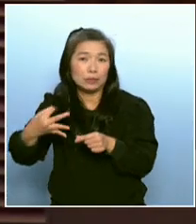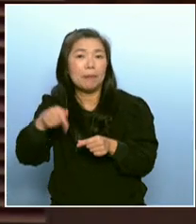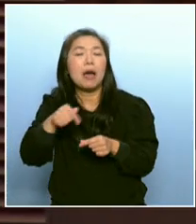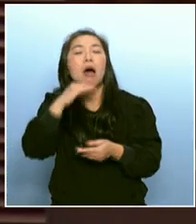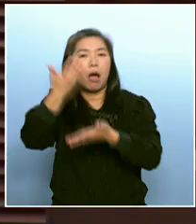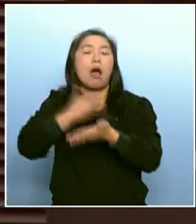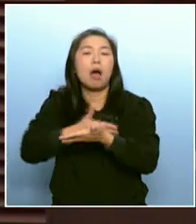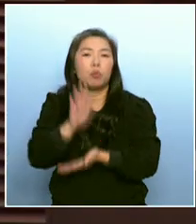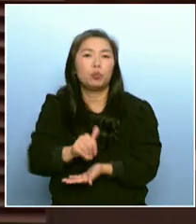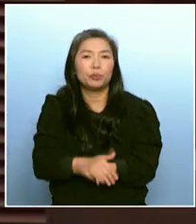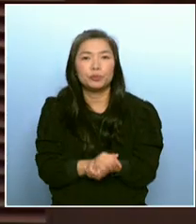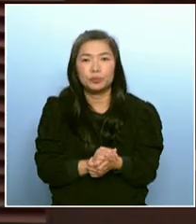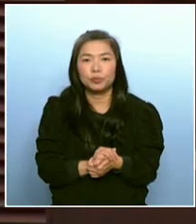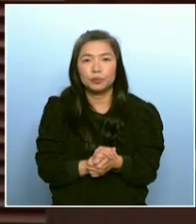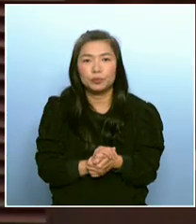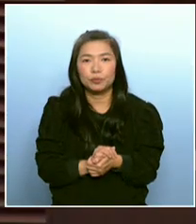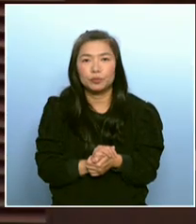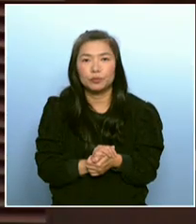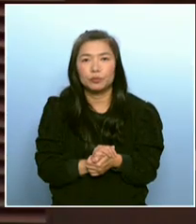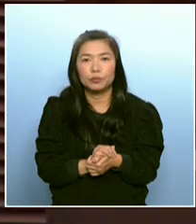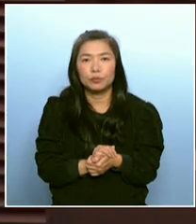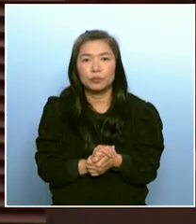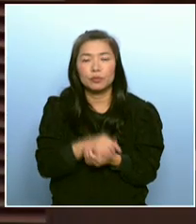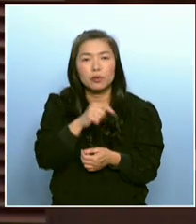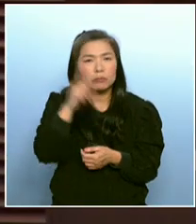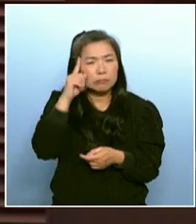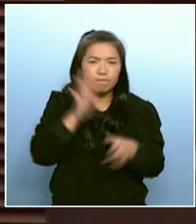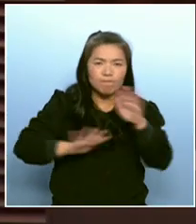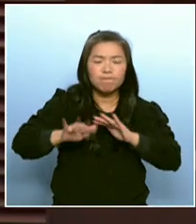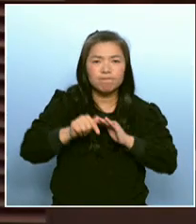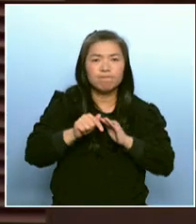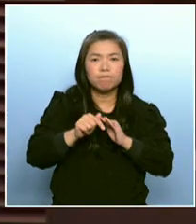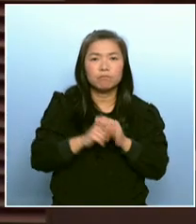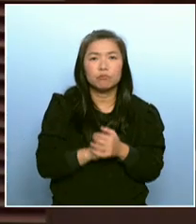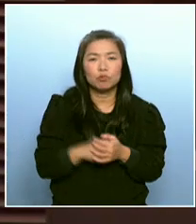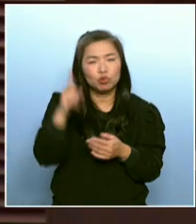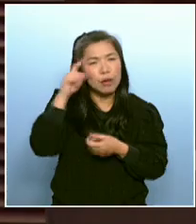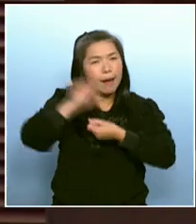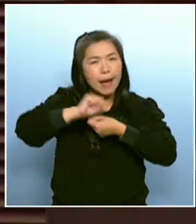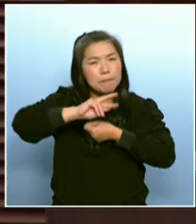out junior secondary school students from the program.